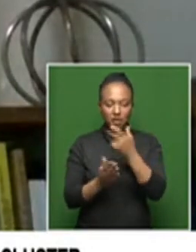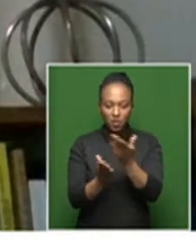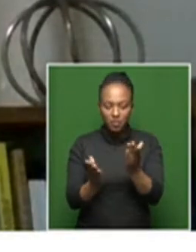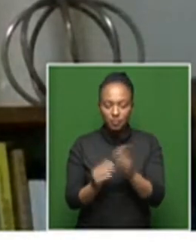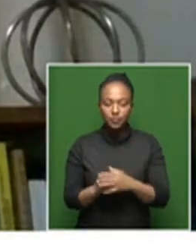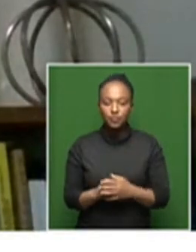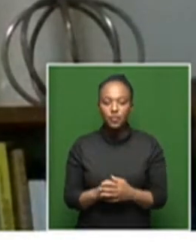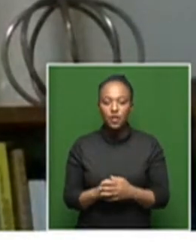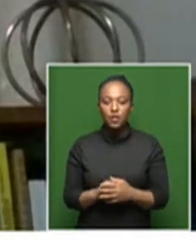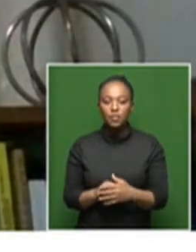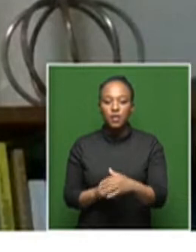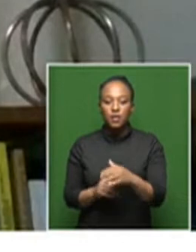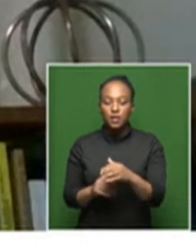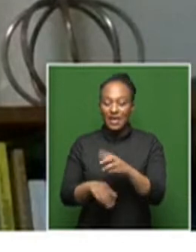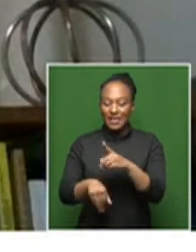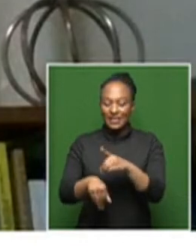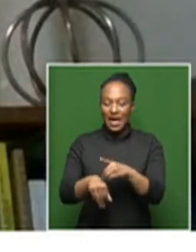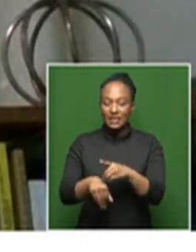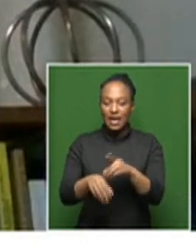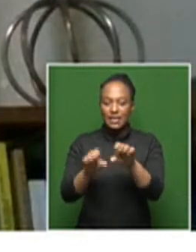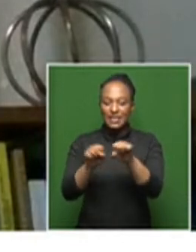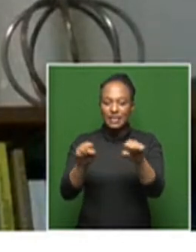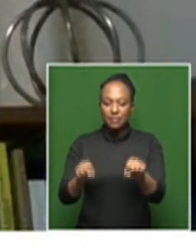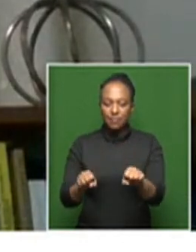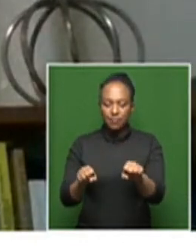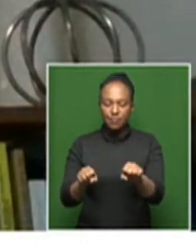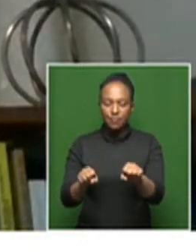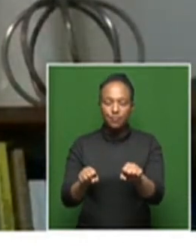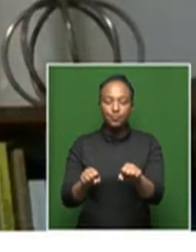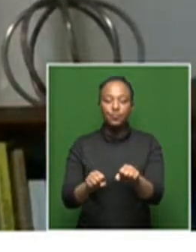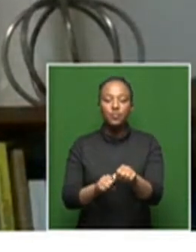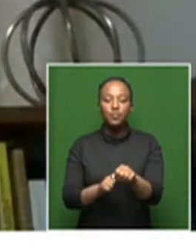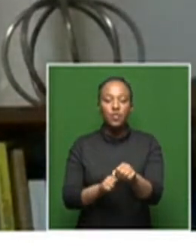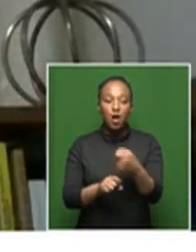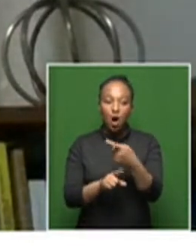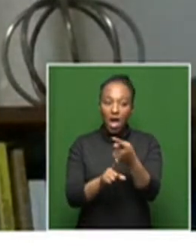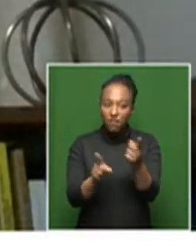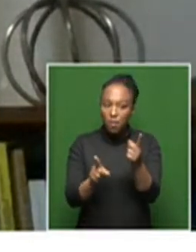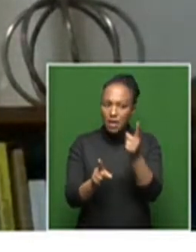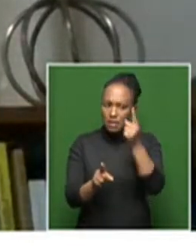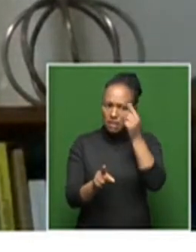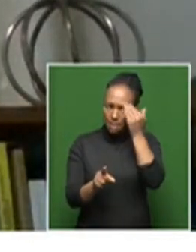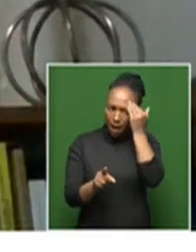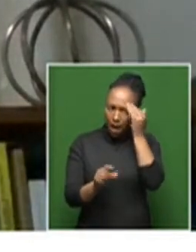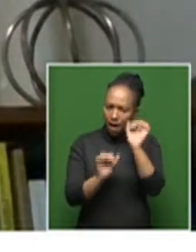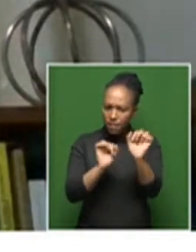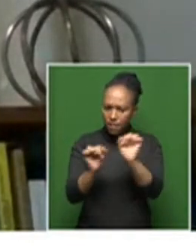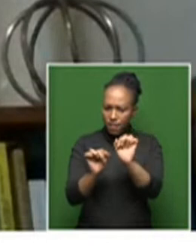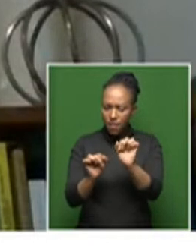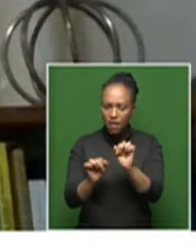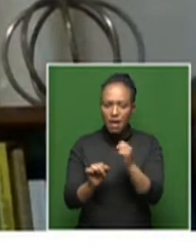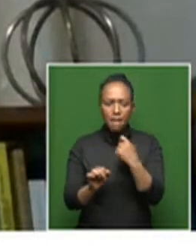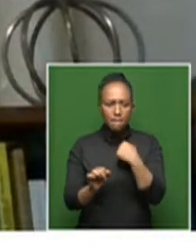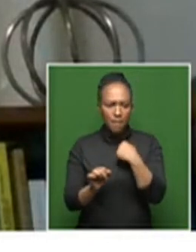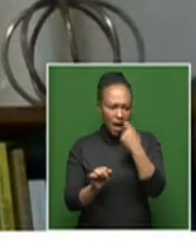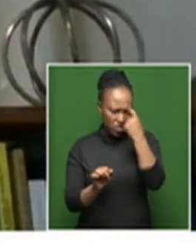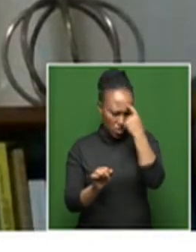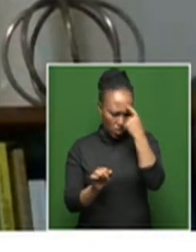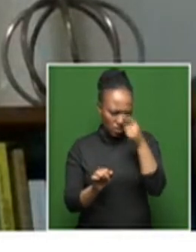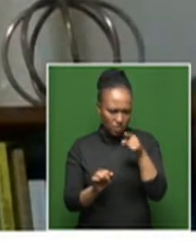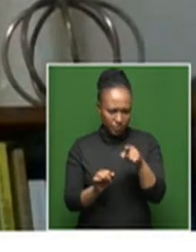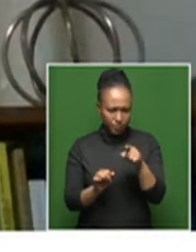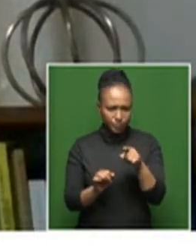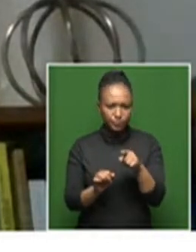data system is on everybody's minds these days. So I thought it well just to